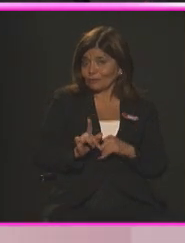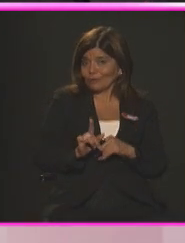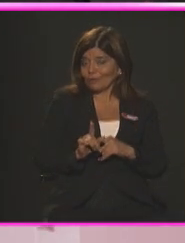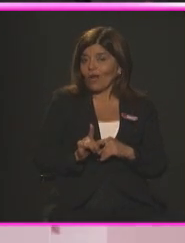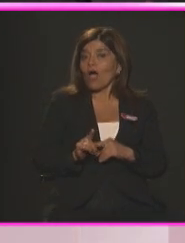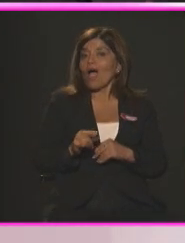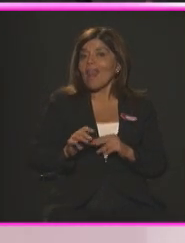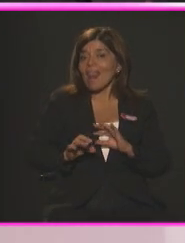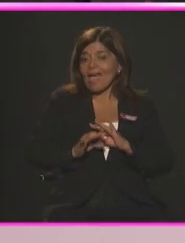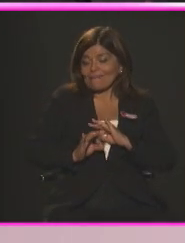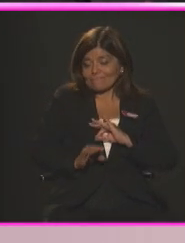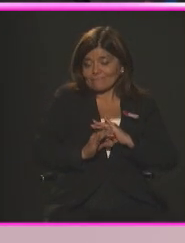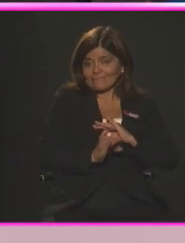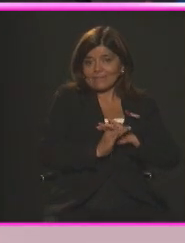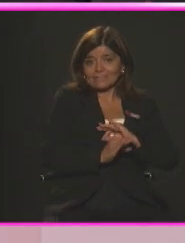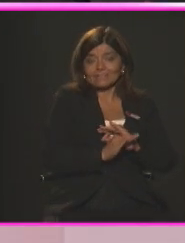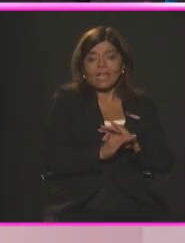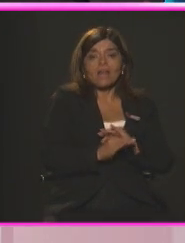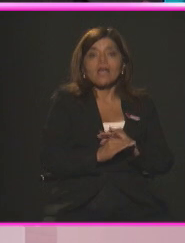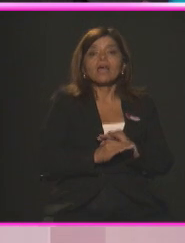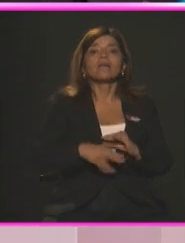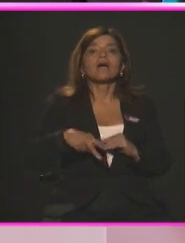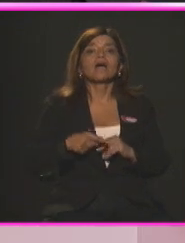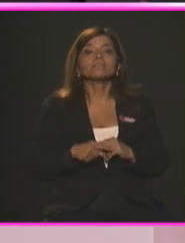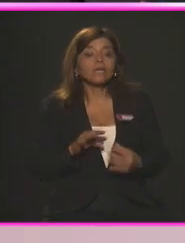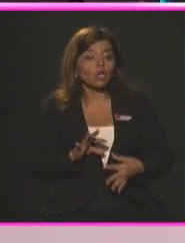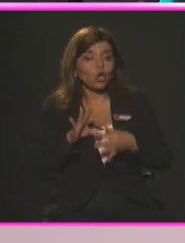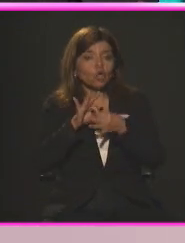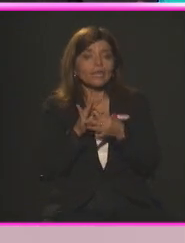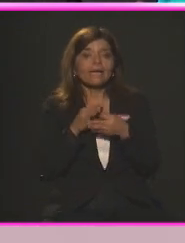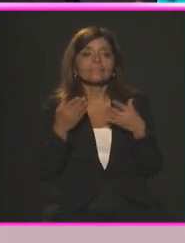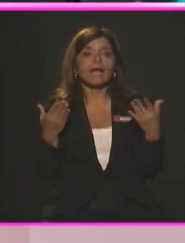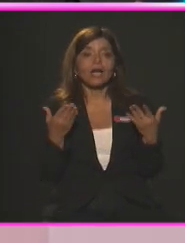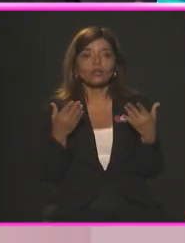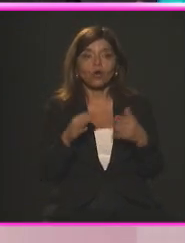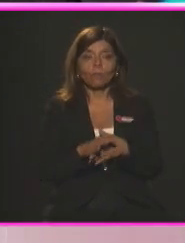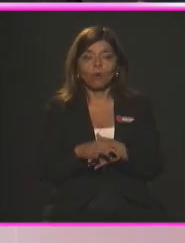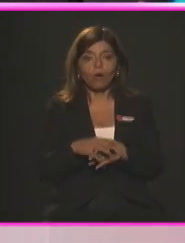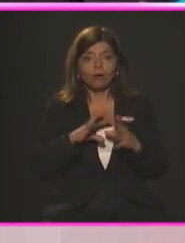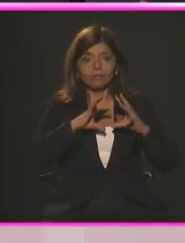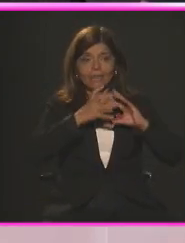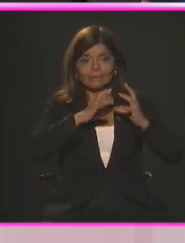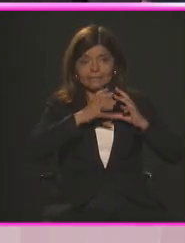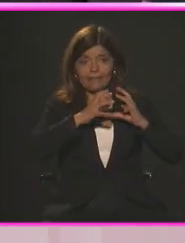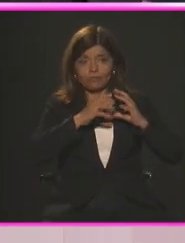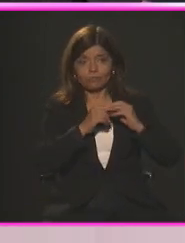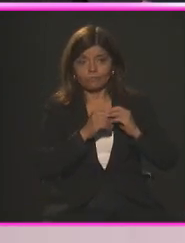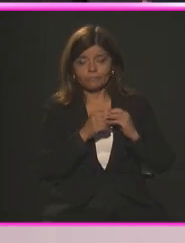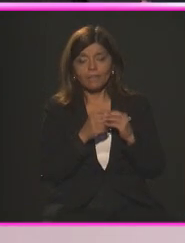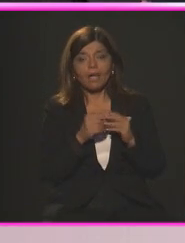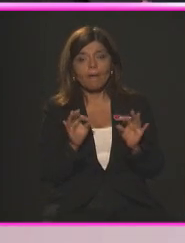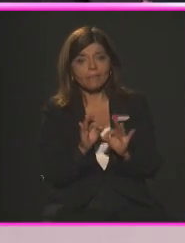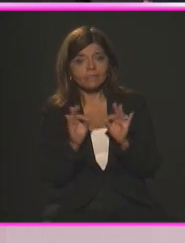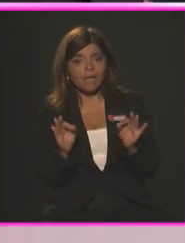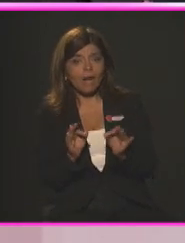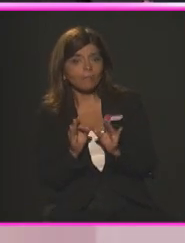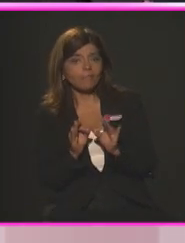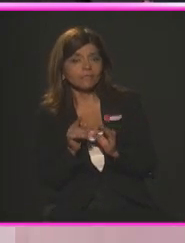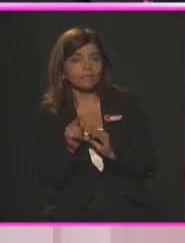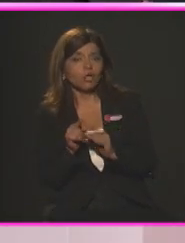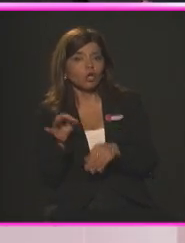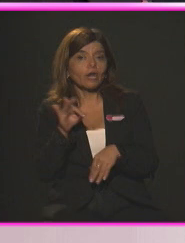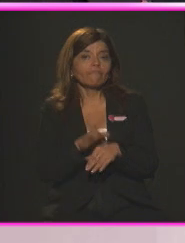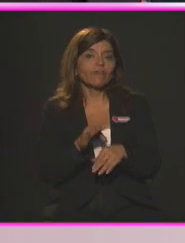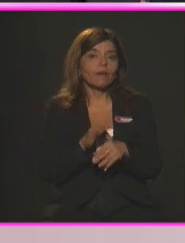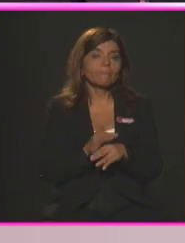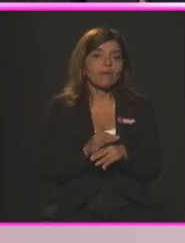with the brain to impact behavioral and psychiatric and neurodegenerative conditions. And what we are really excited about